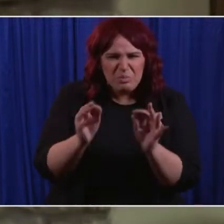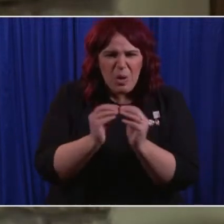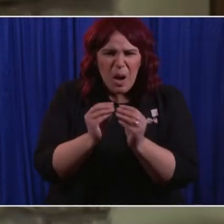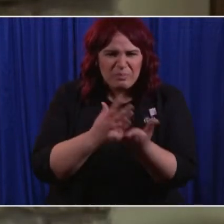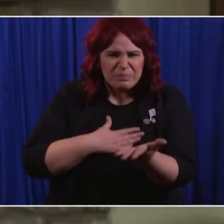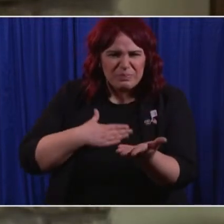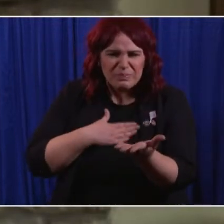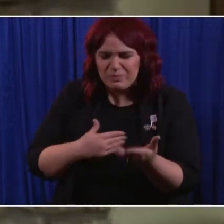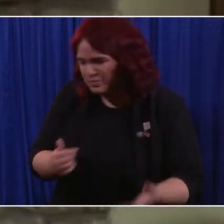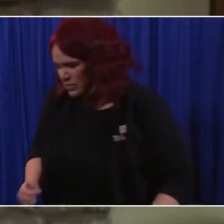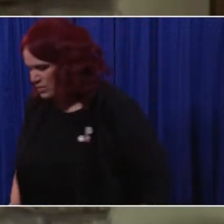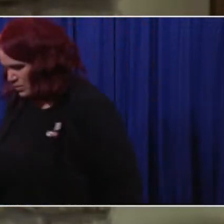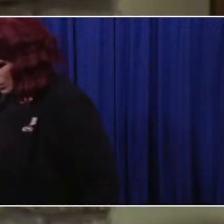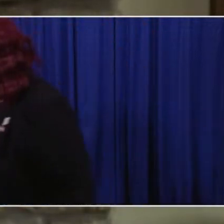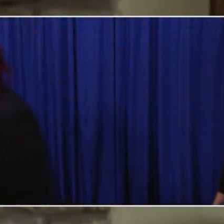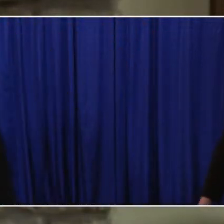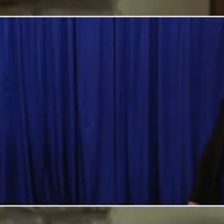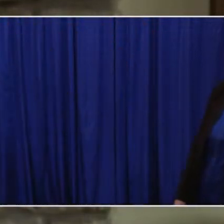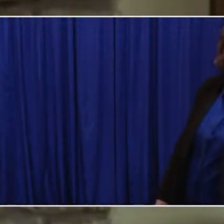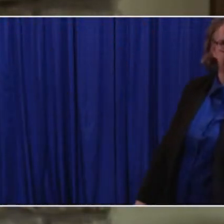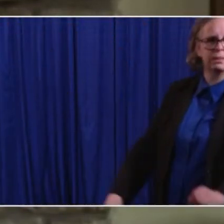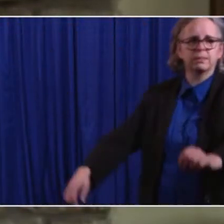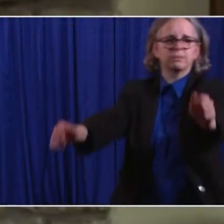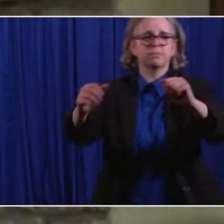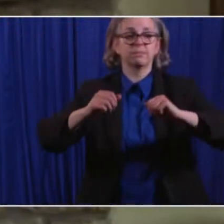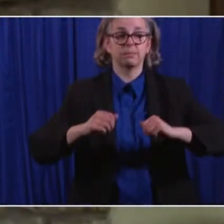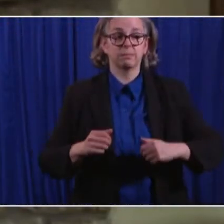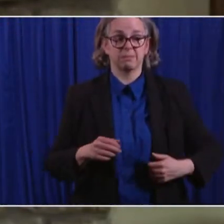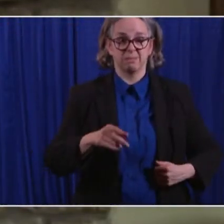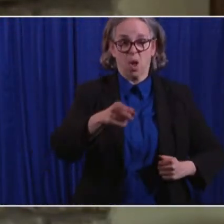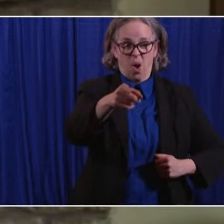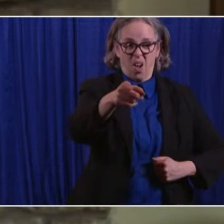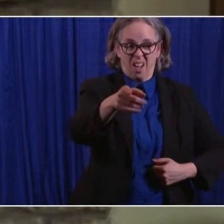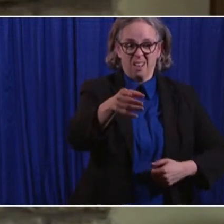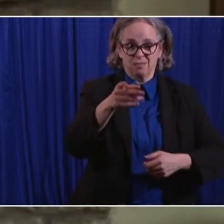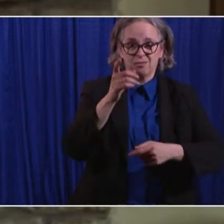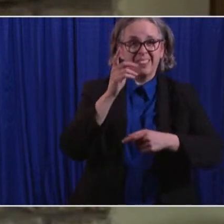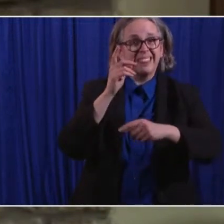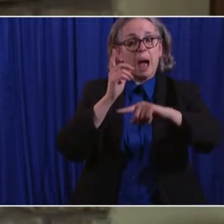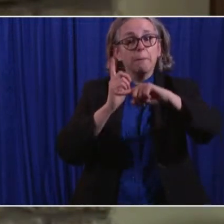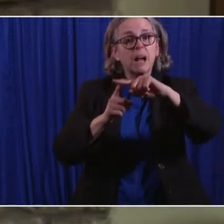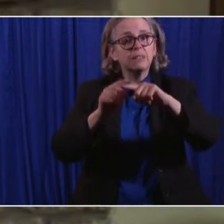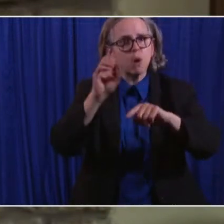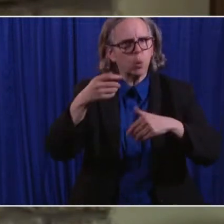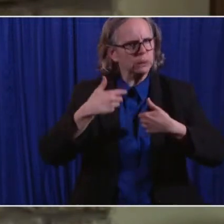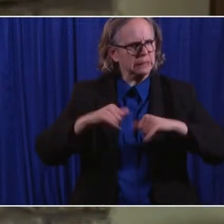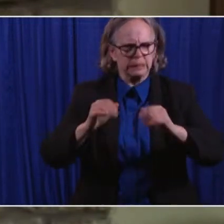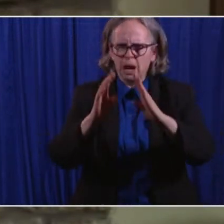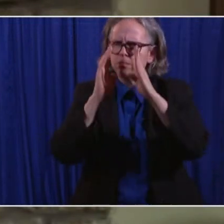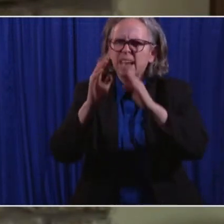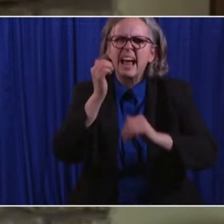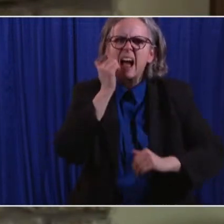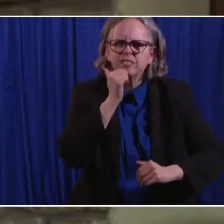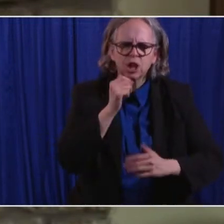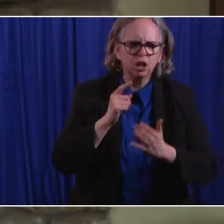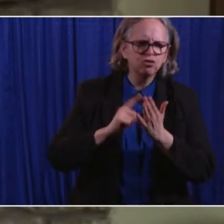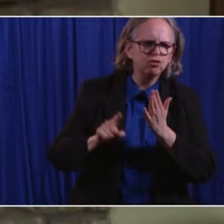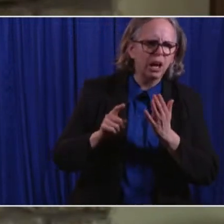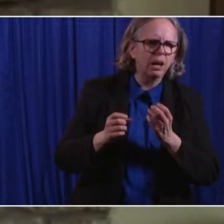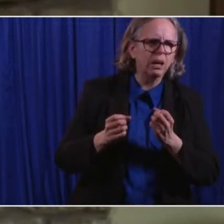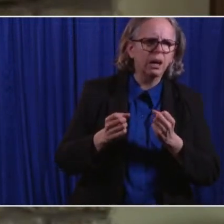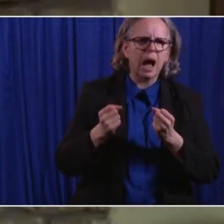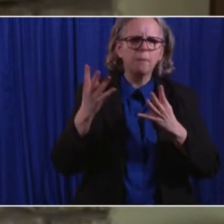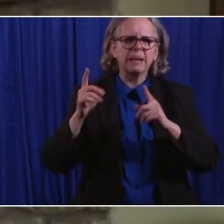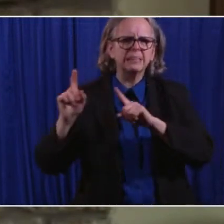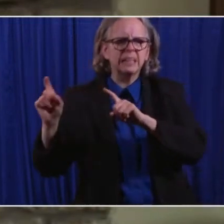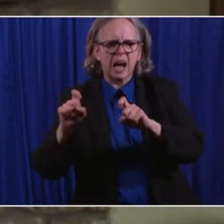still. We don't talk a lot about it, but we follow it. I mean, every day, one of the things I look at is how many tests we're doing in Ohio, and we are down, just